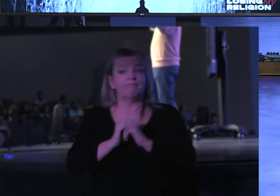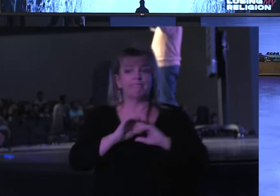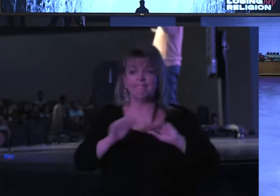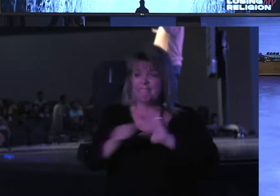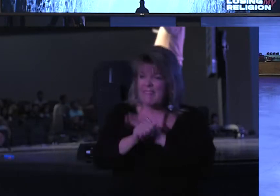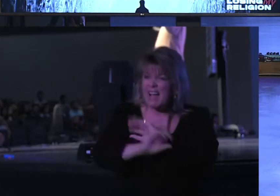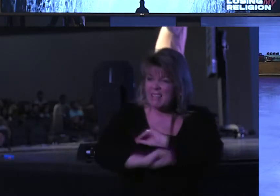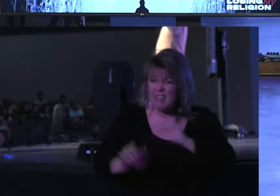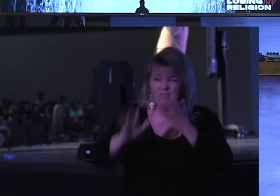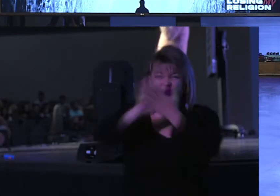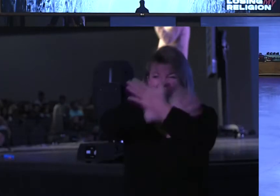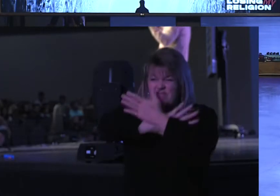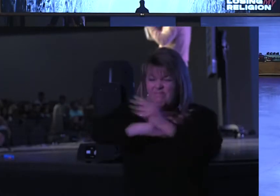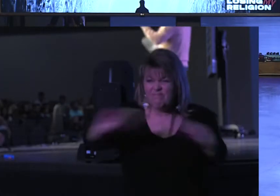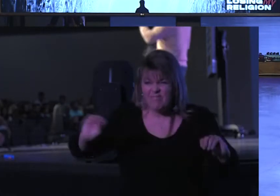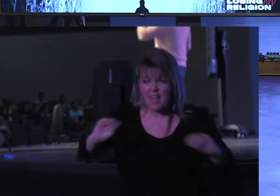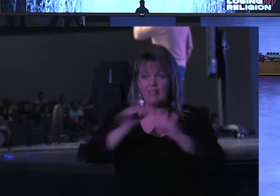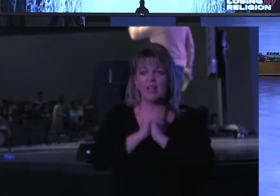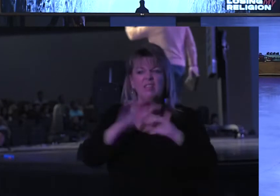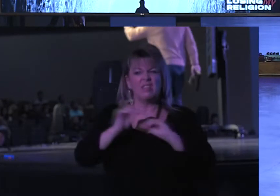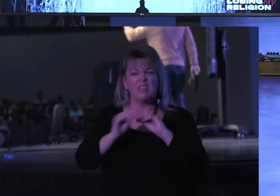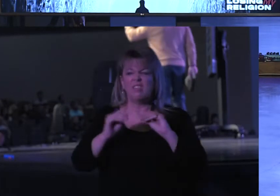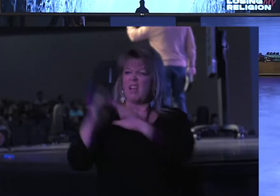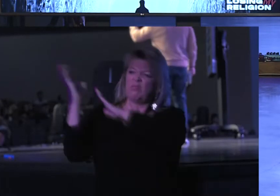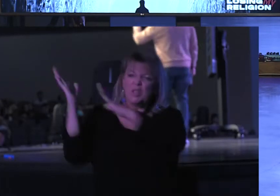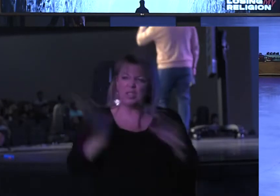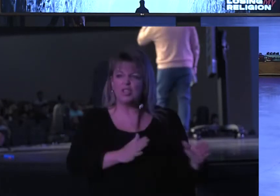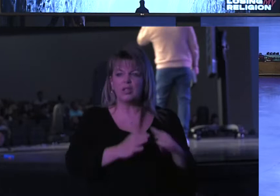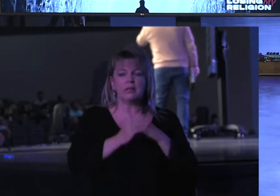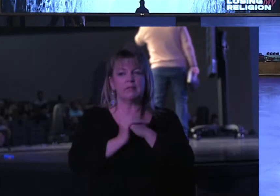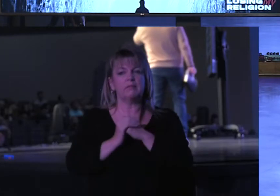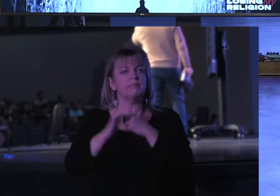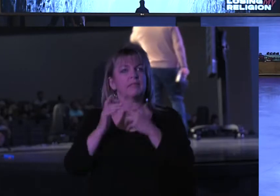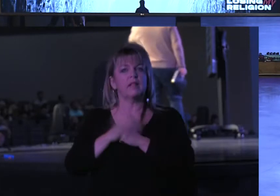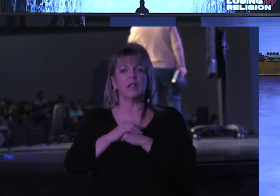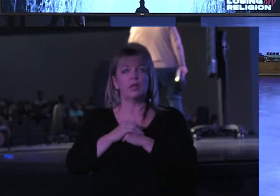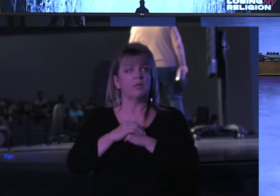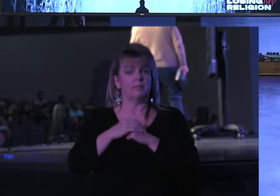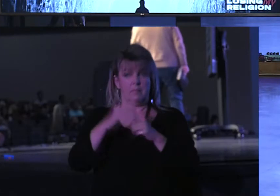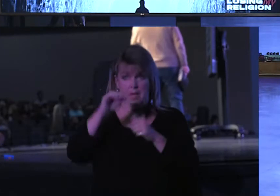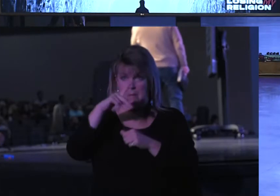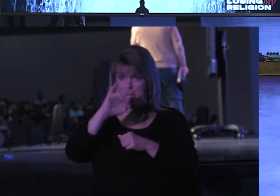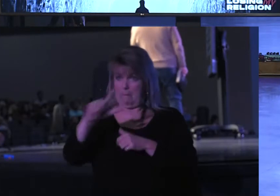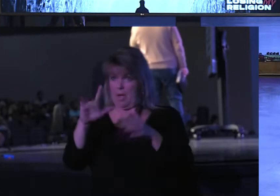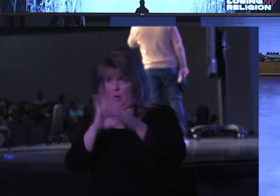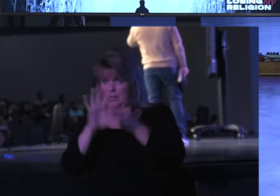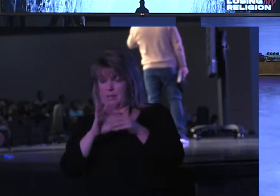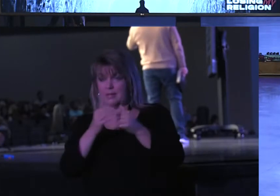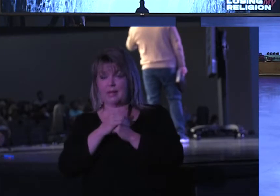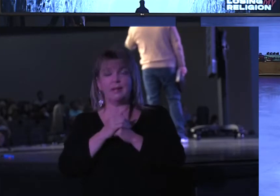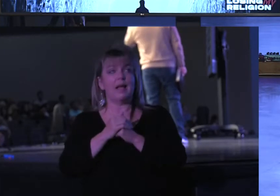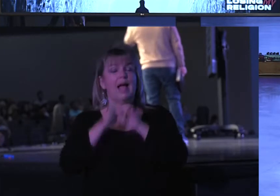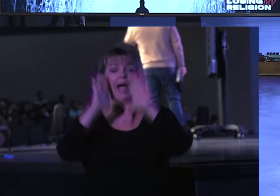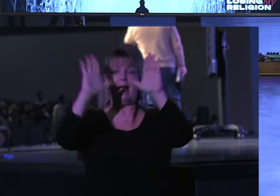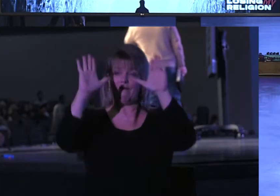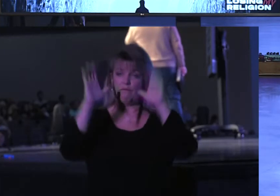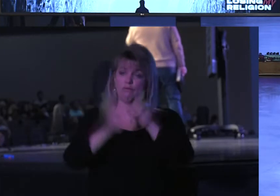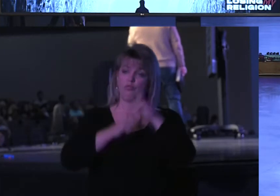hide, no punches to pull, I have no agenda, this is one of those moments, and this is what he says, that I have